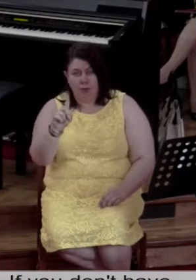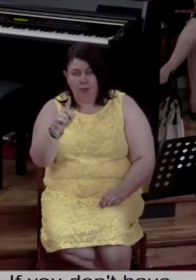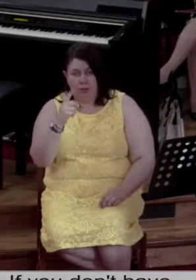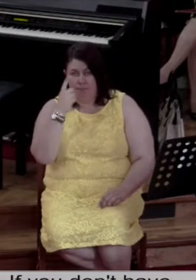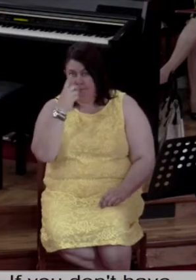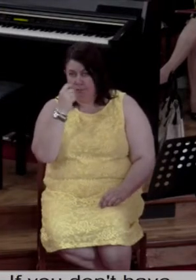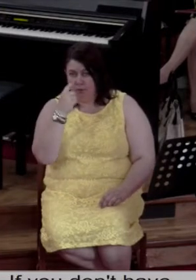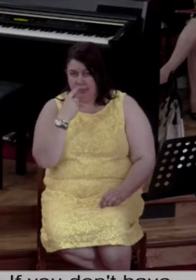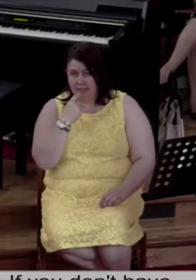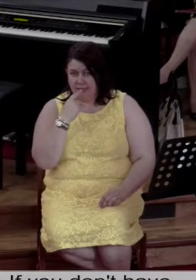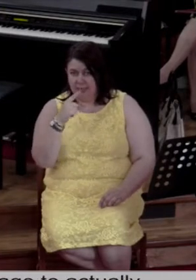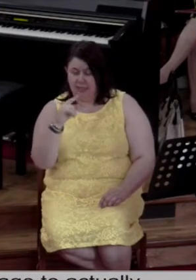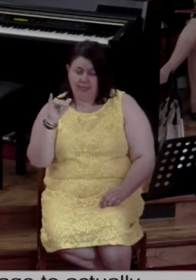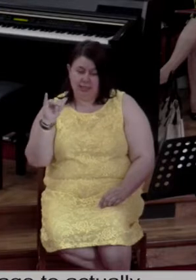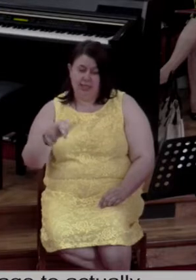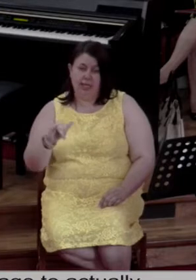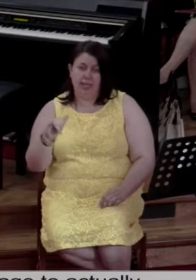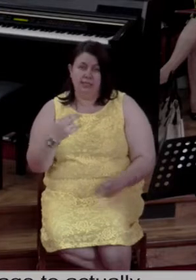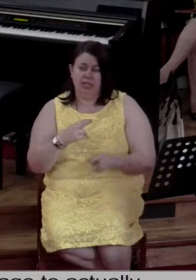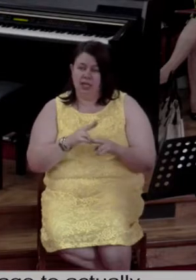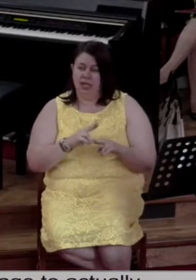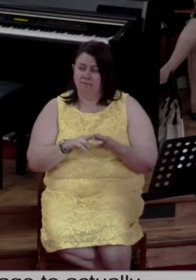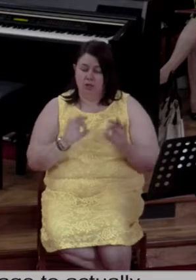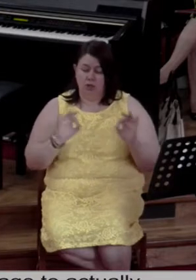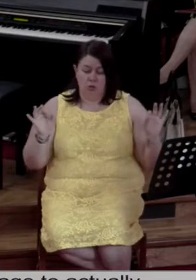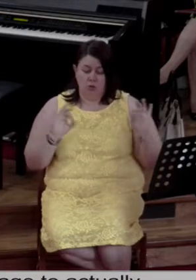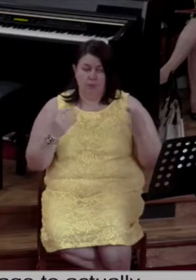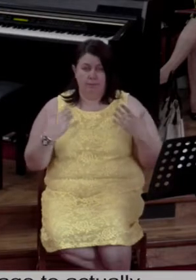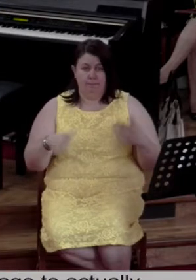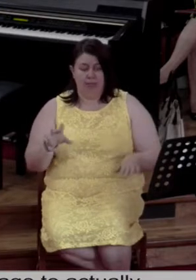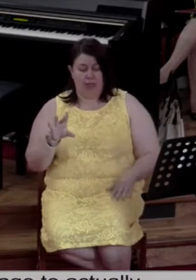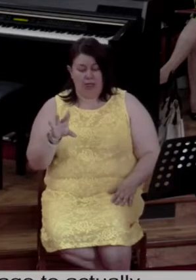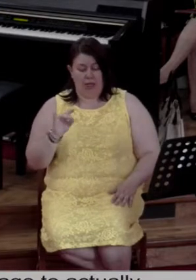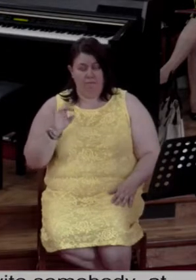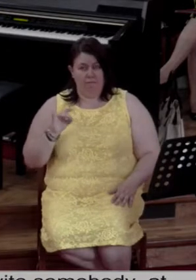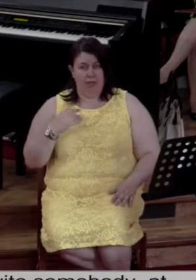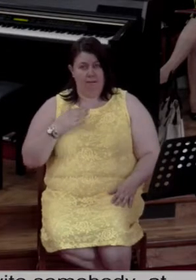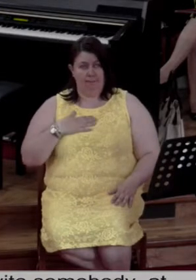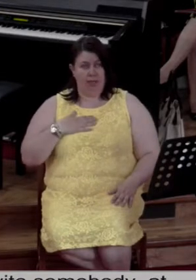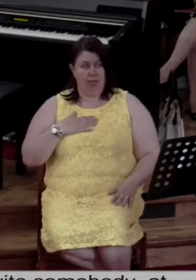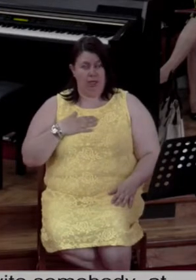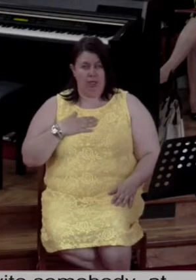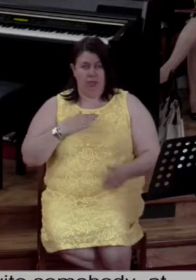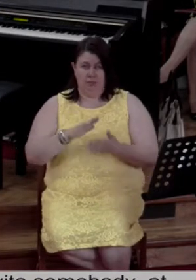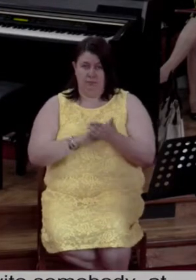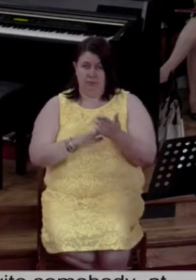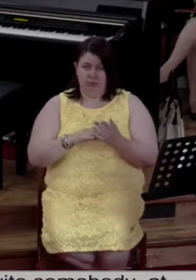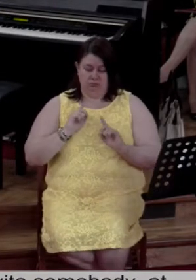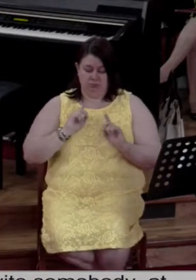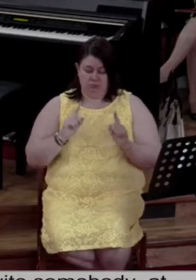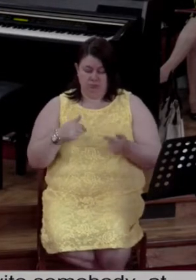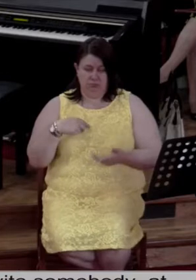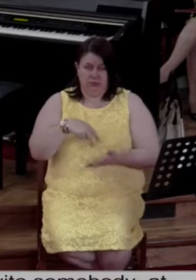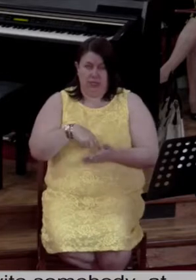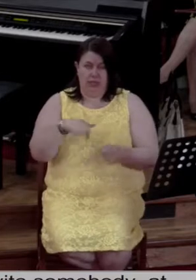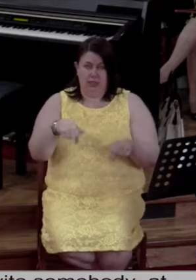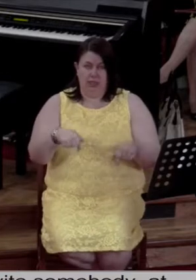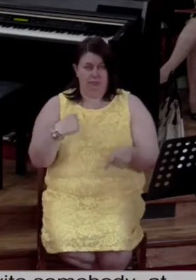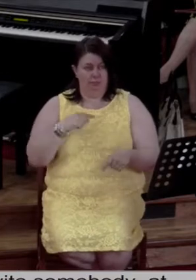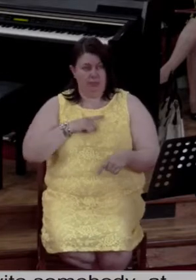you that if somebody hadn't invited me, then I probably wouldn't be standing in front of you, both as a